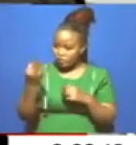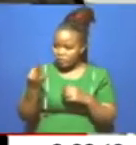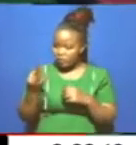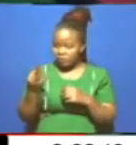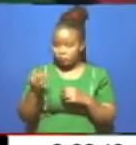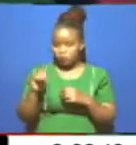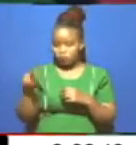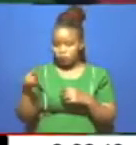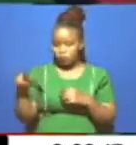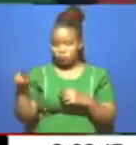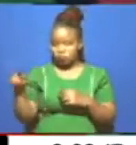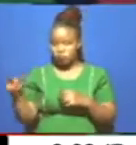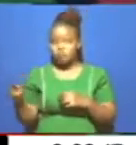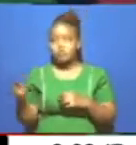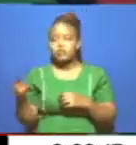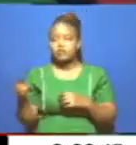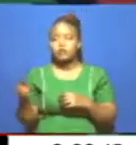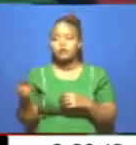reports.